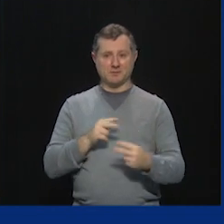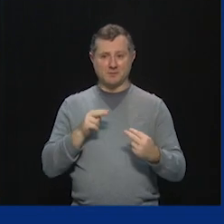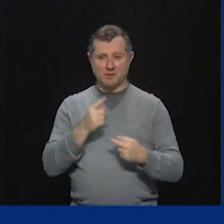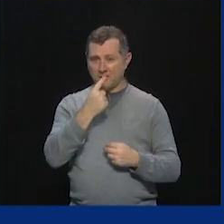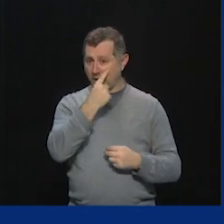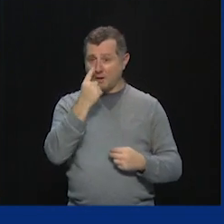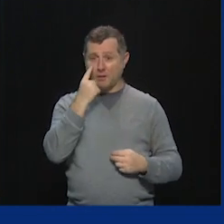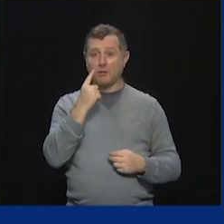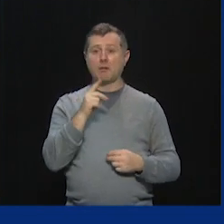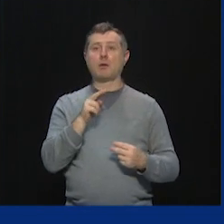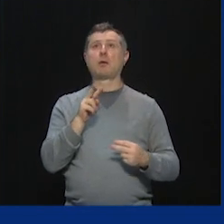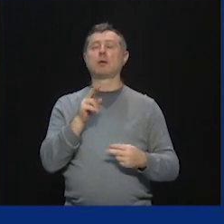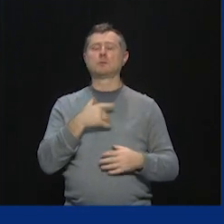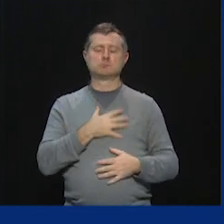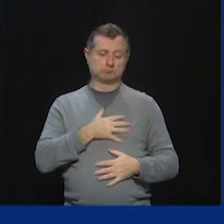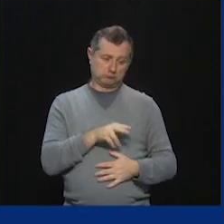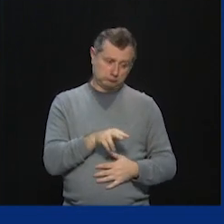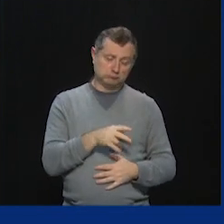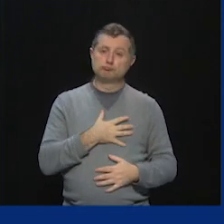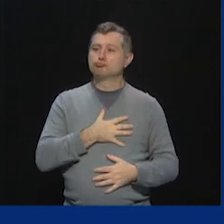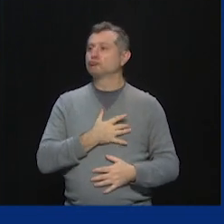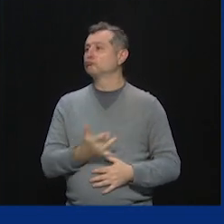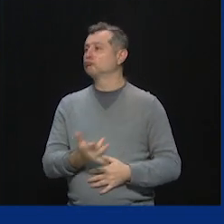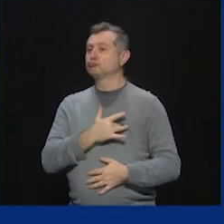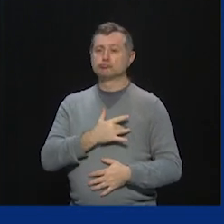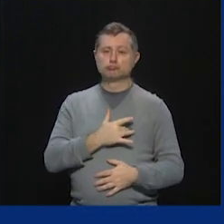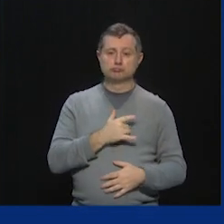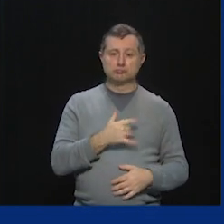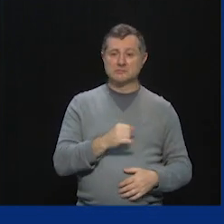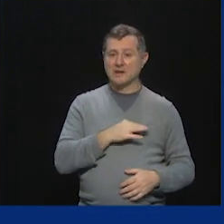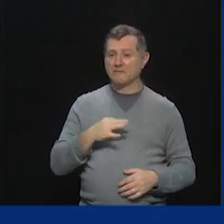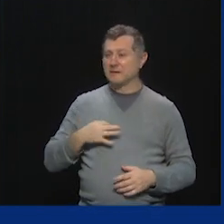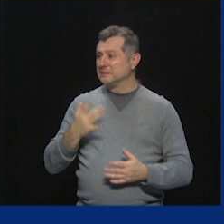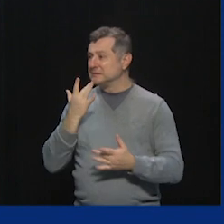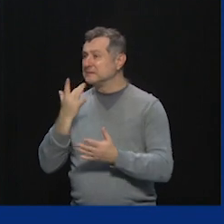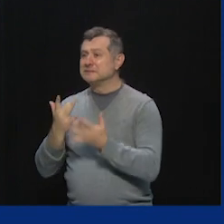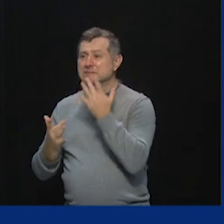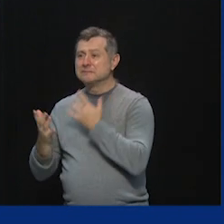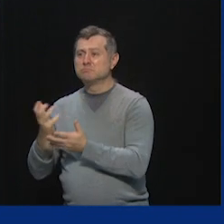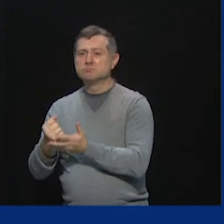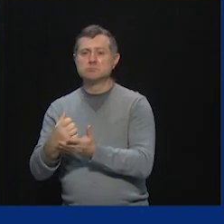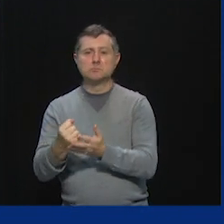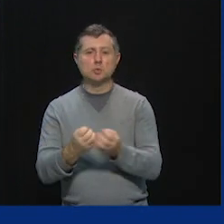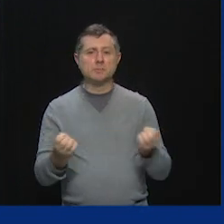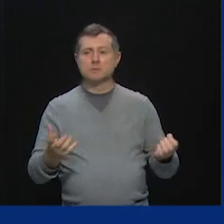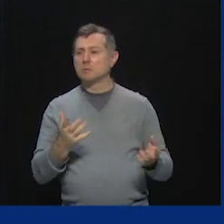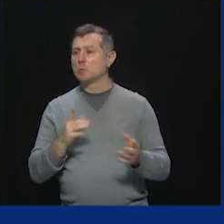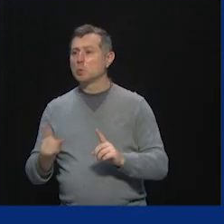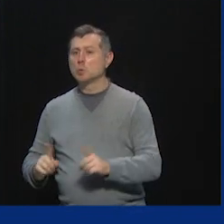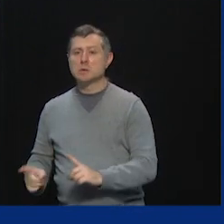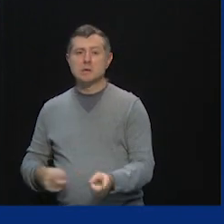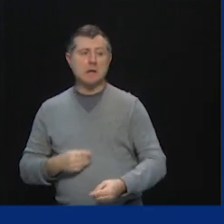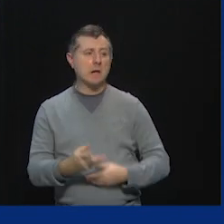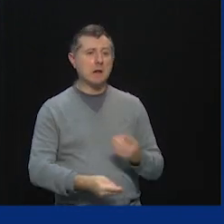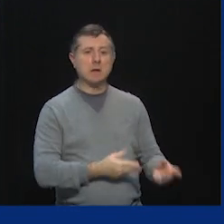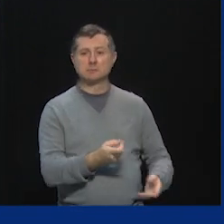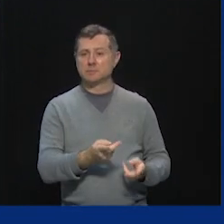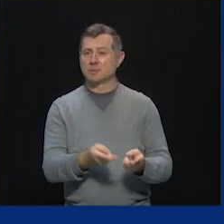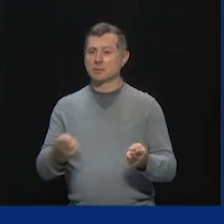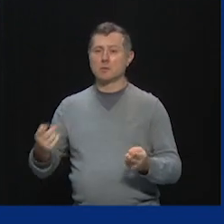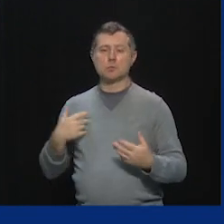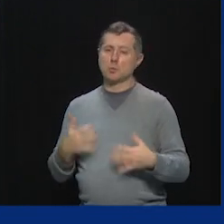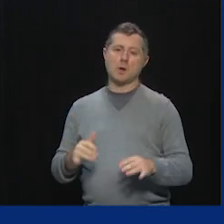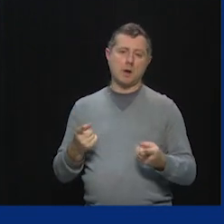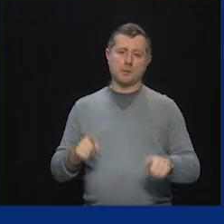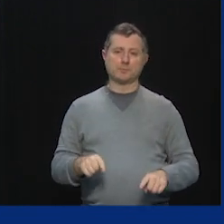when we potentially were running out of equipment to save another life. And we don't want to be there ever again. And all the measures